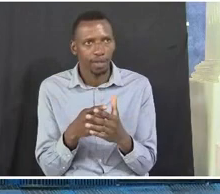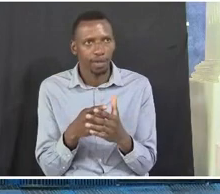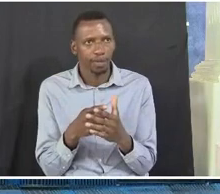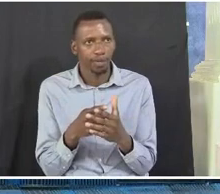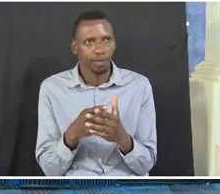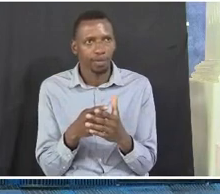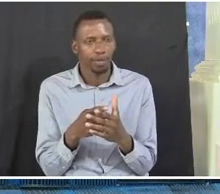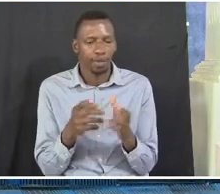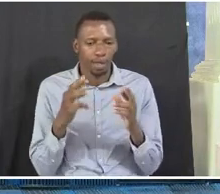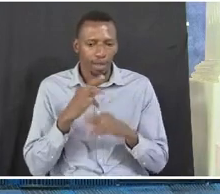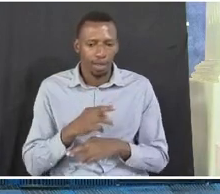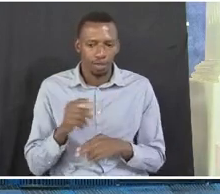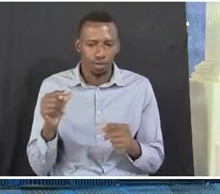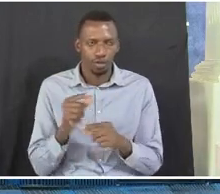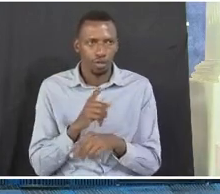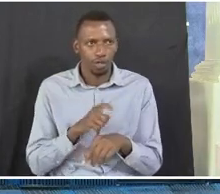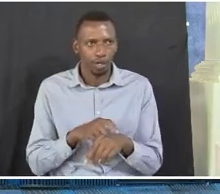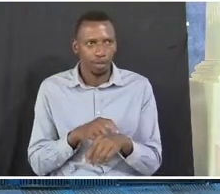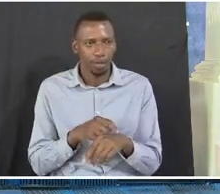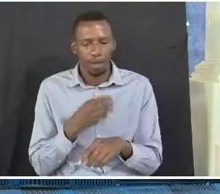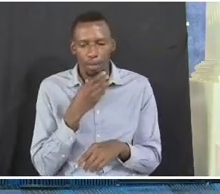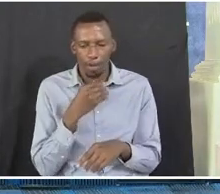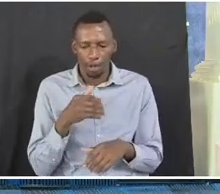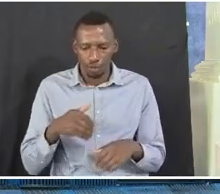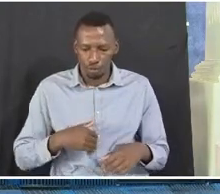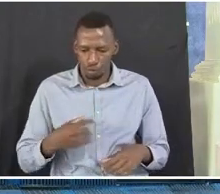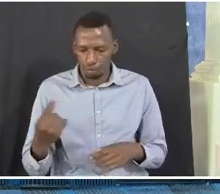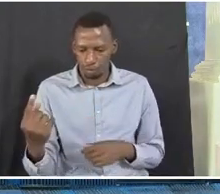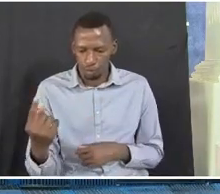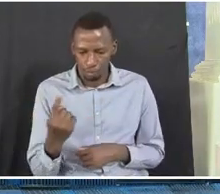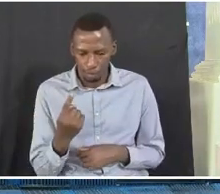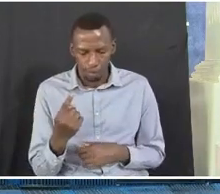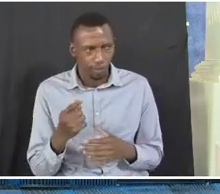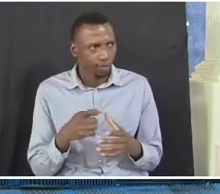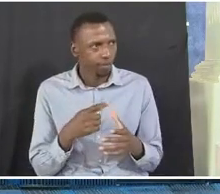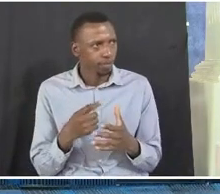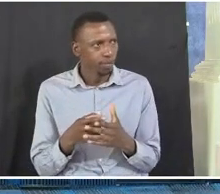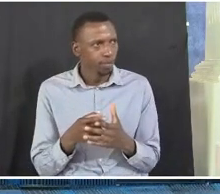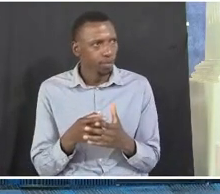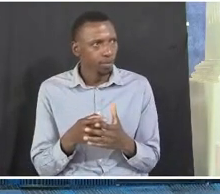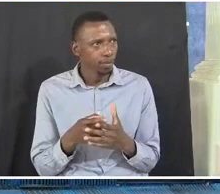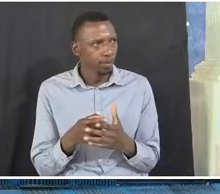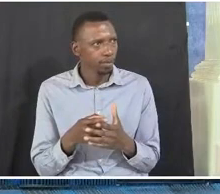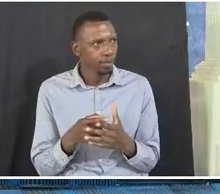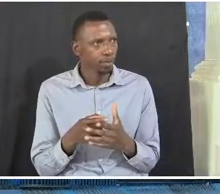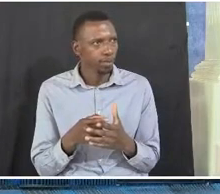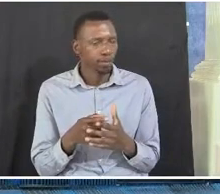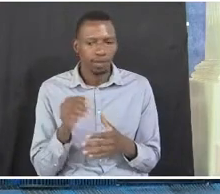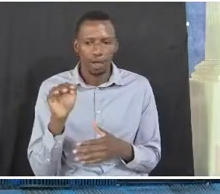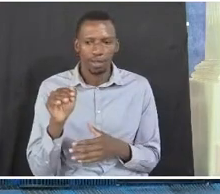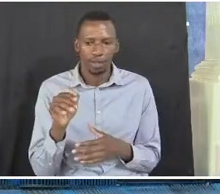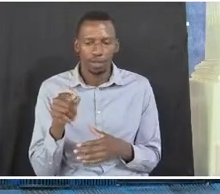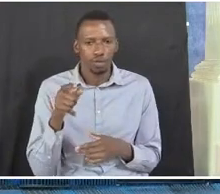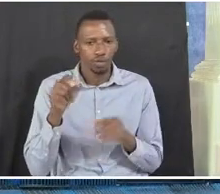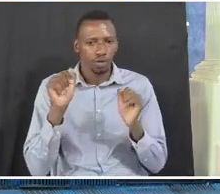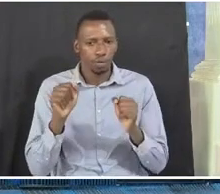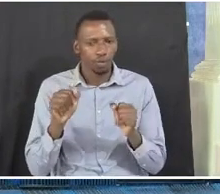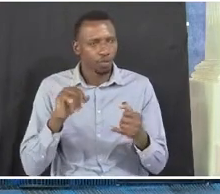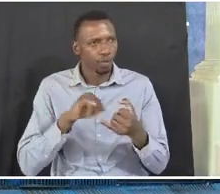for a while, then that young man comes and then kneels here. Will you marry me?